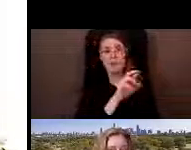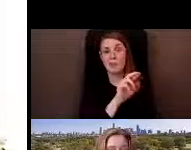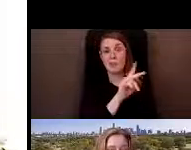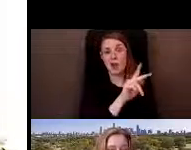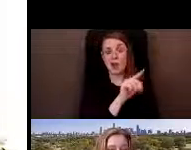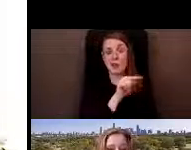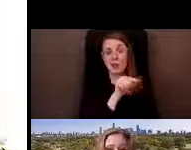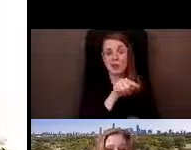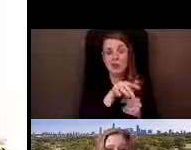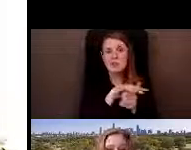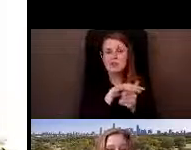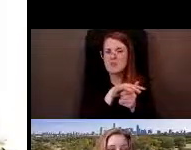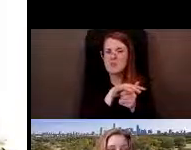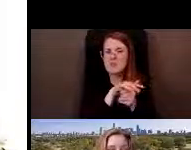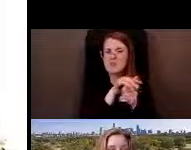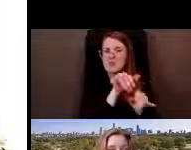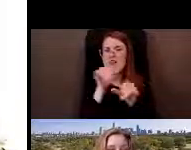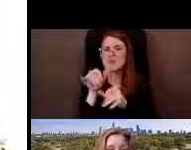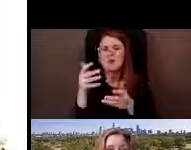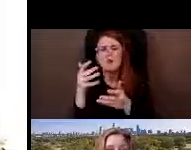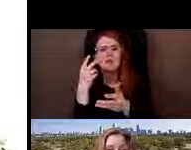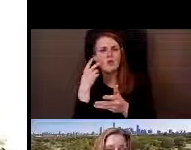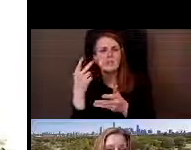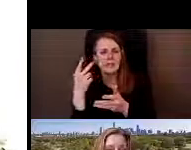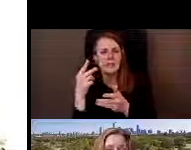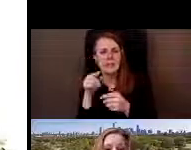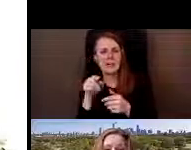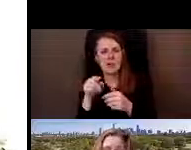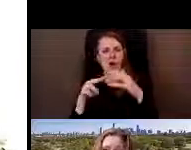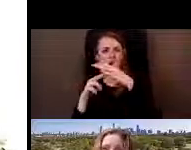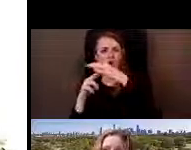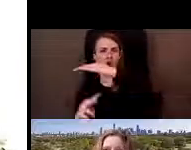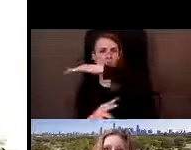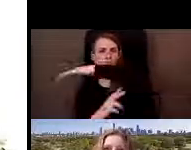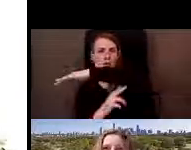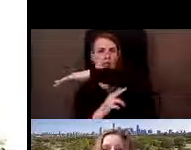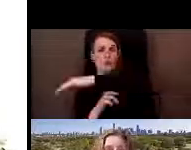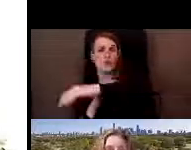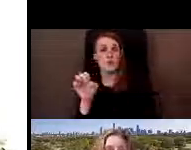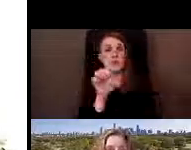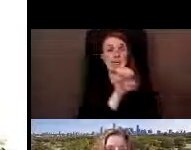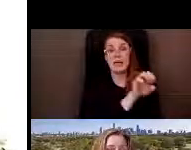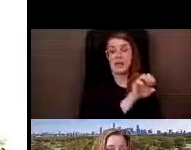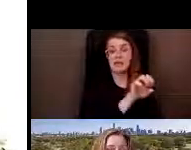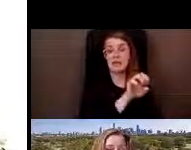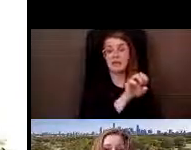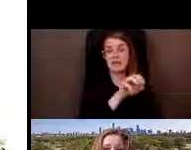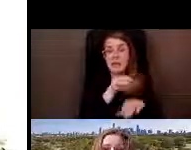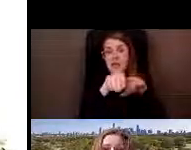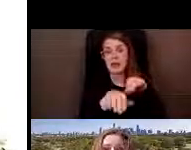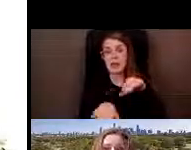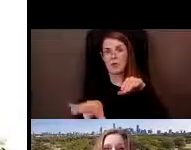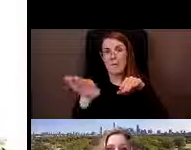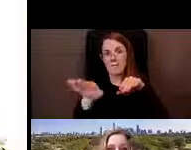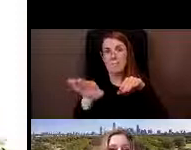similar to what you see on Pfluger Bridge today to the east. And a ramp like at the Pfluger Bridge would be